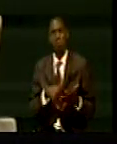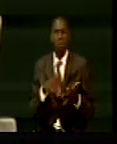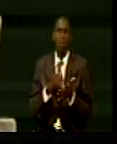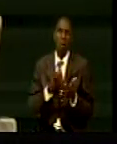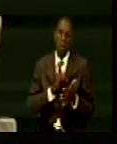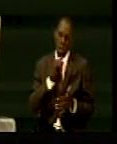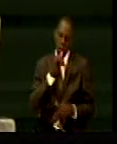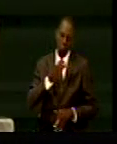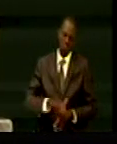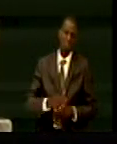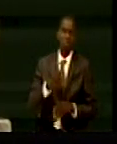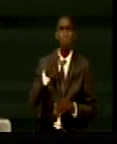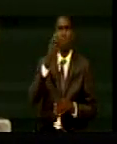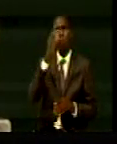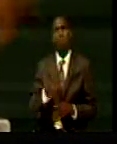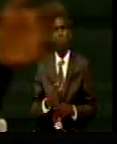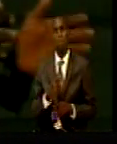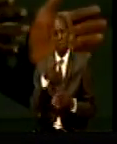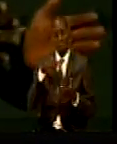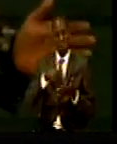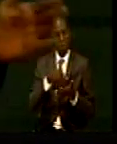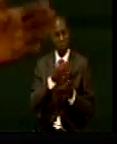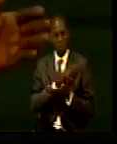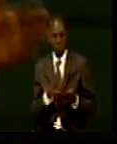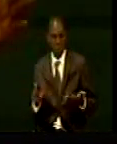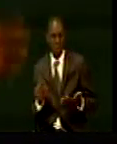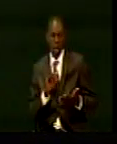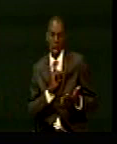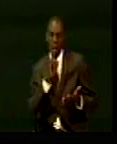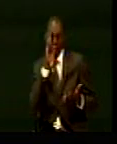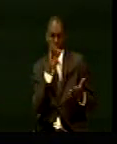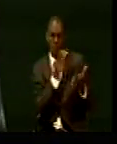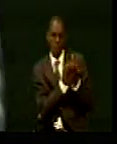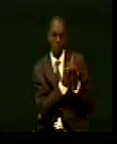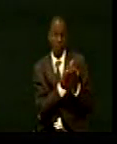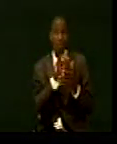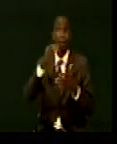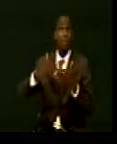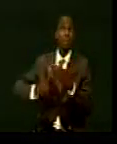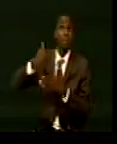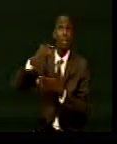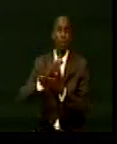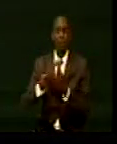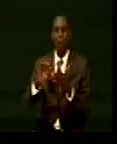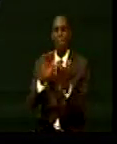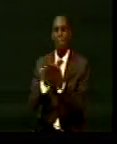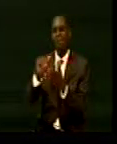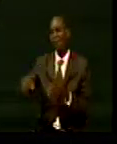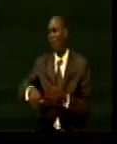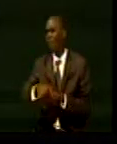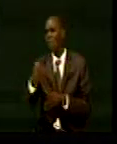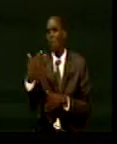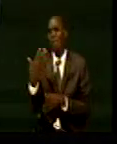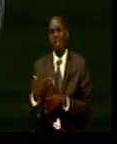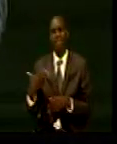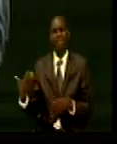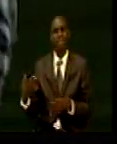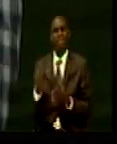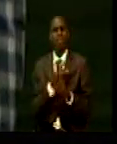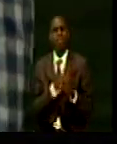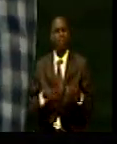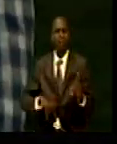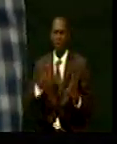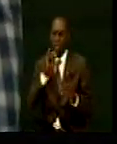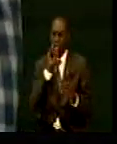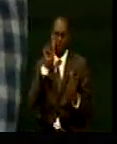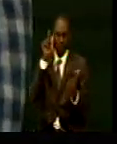This week, look at what they believe. And the following week, they believe another thing. The Lord is coming to you today.